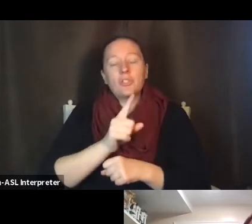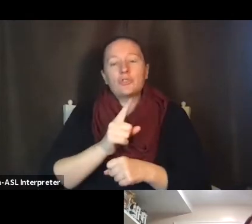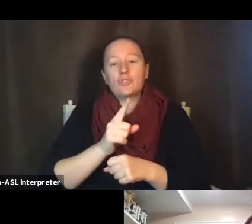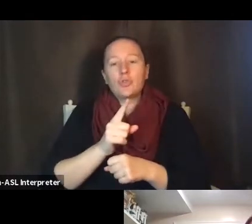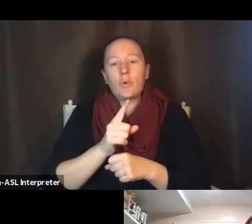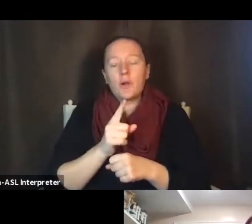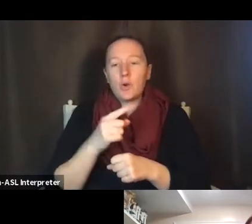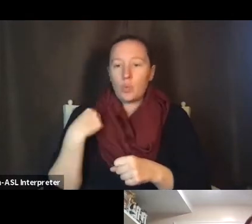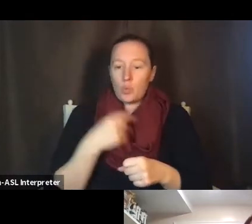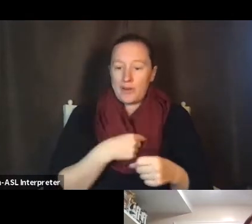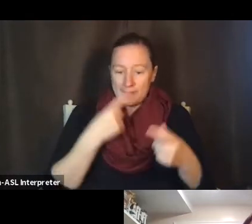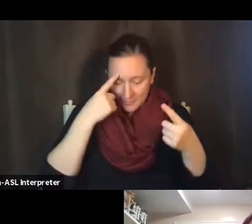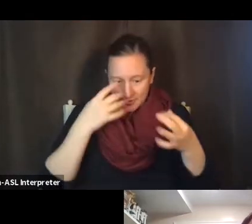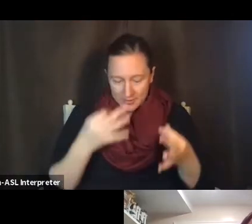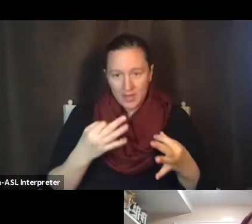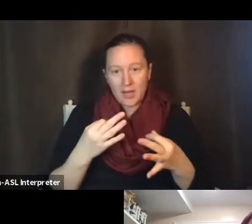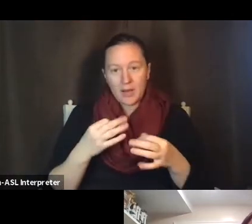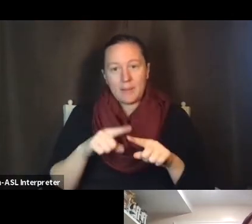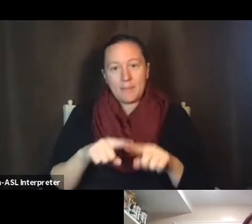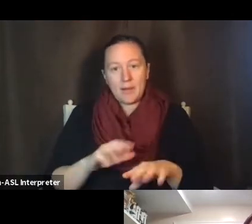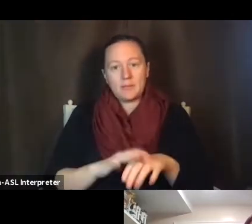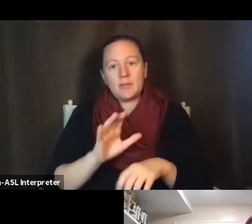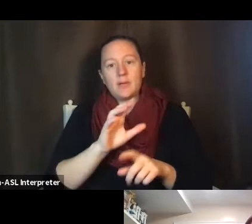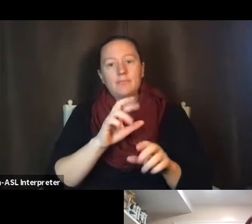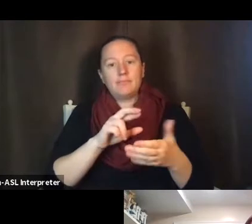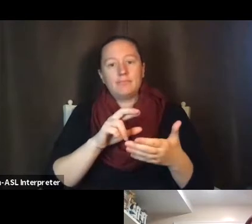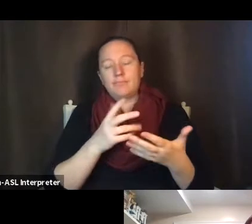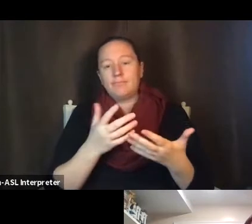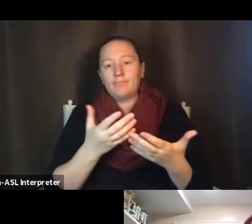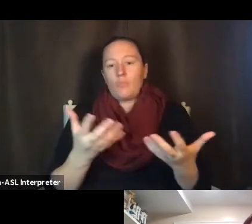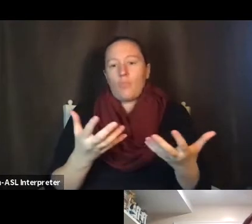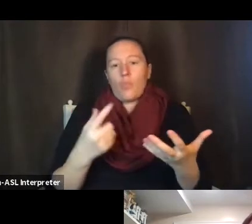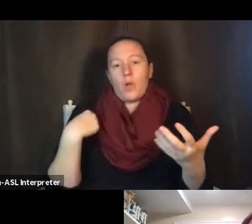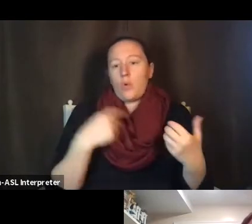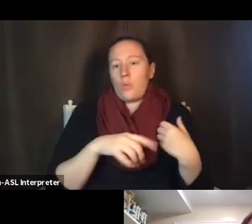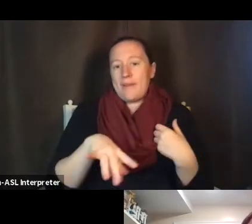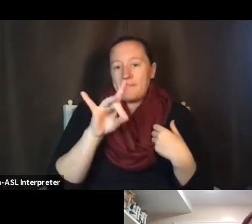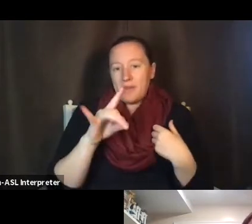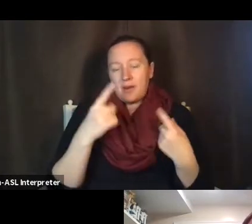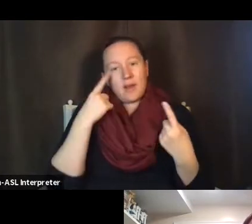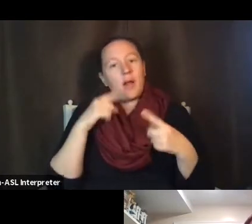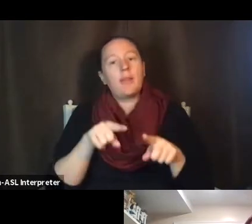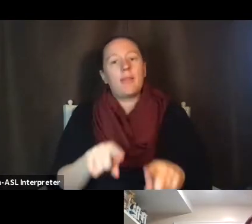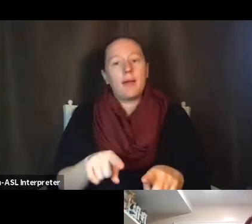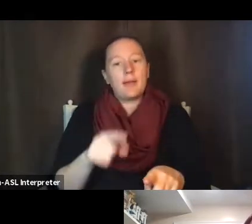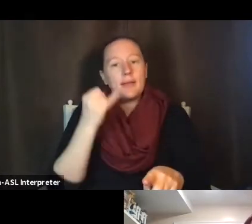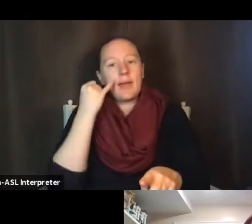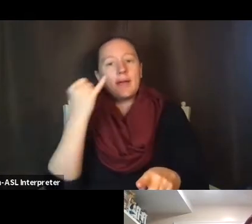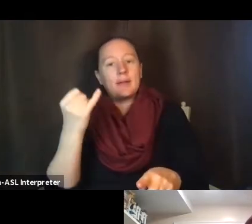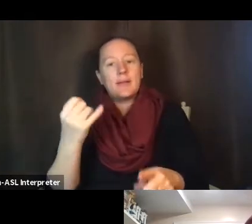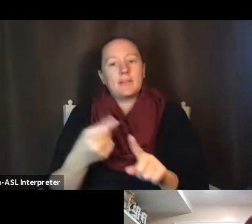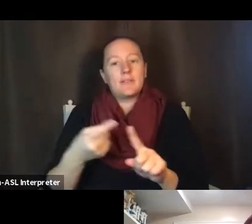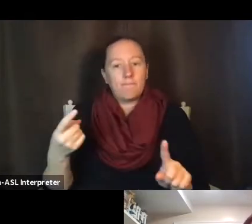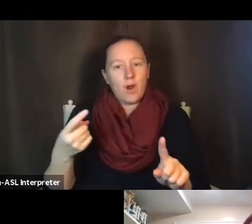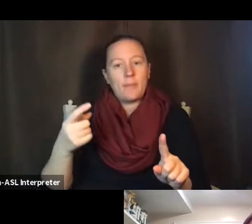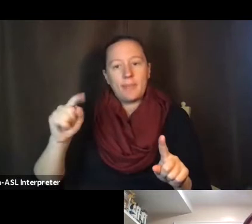making and aligning the ideas that were coming out of the task force with regard